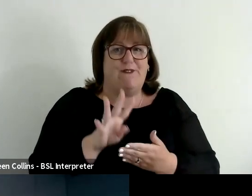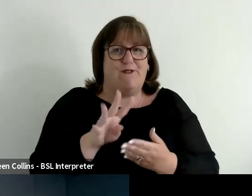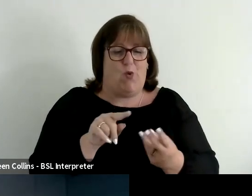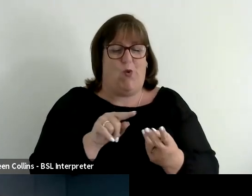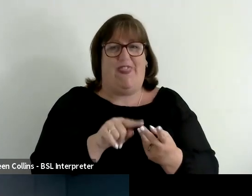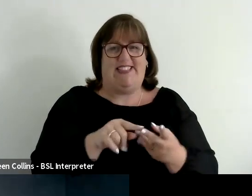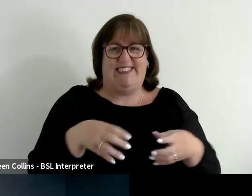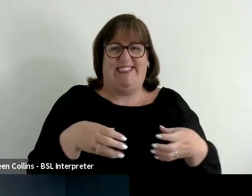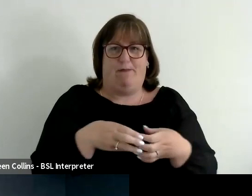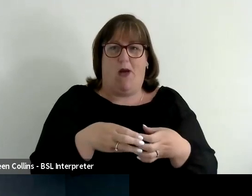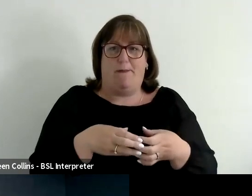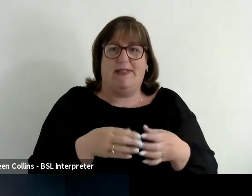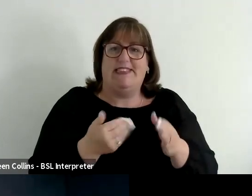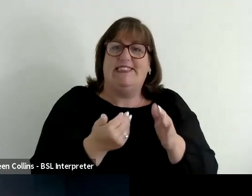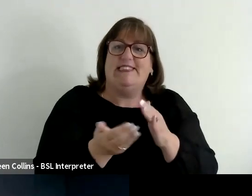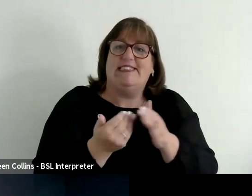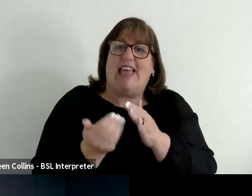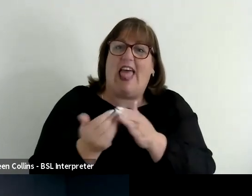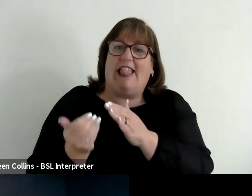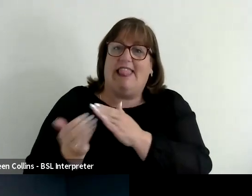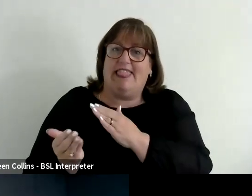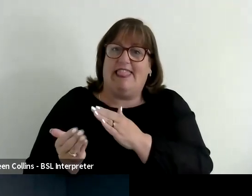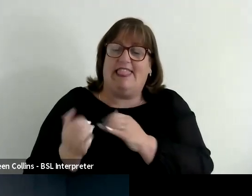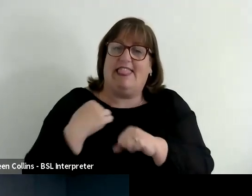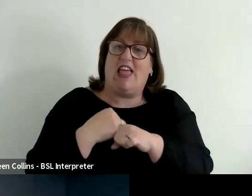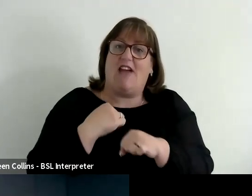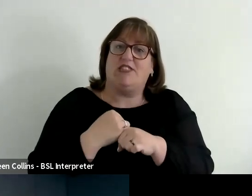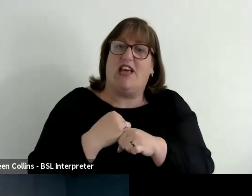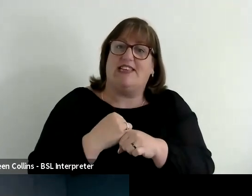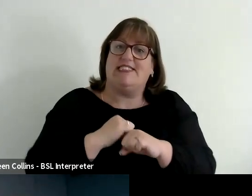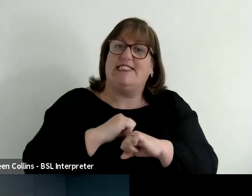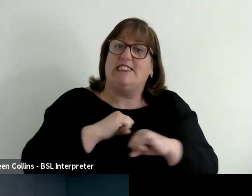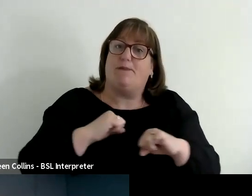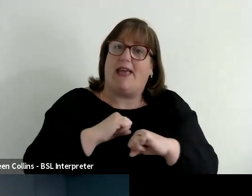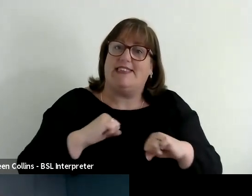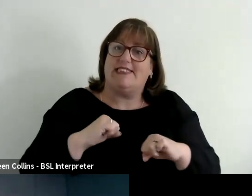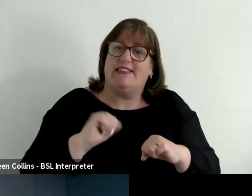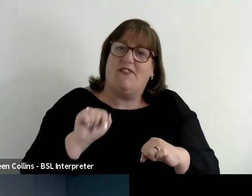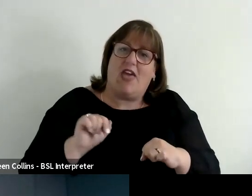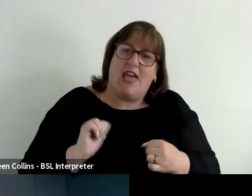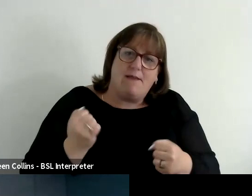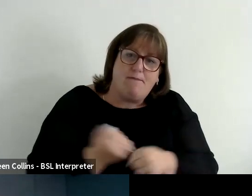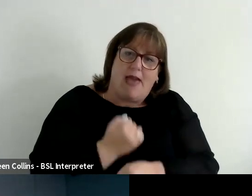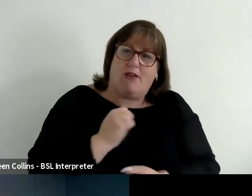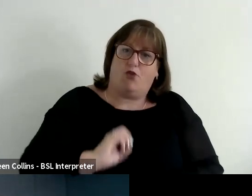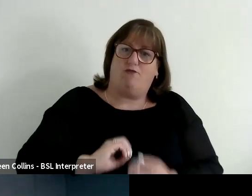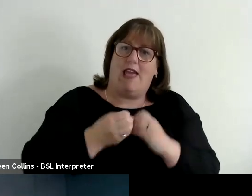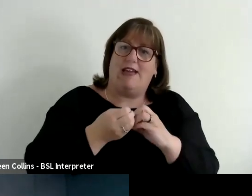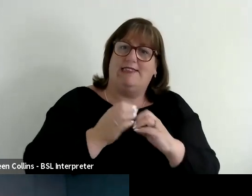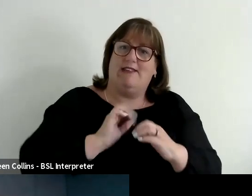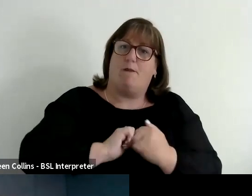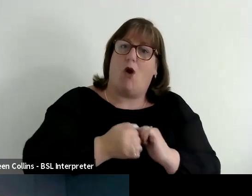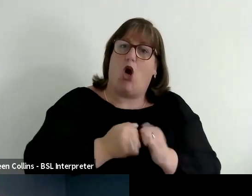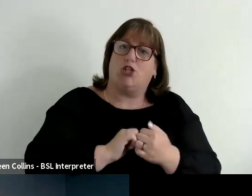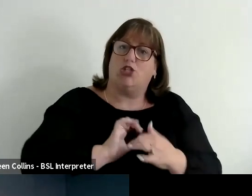advertising space and make all the creative sponsorship and partnerships that we do with brands